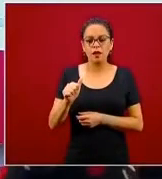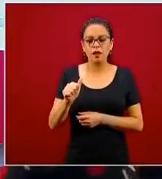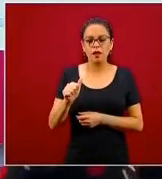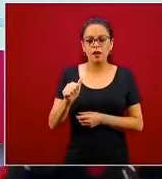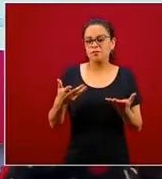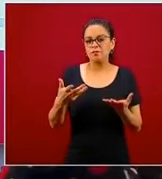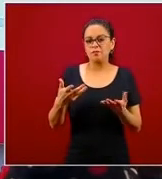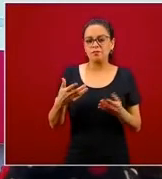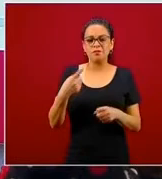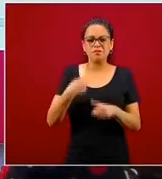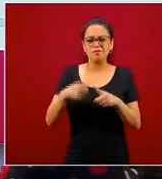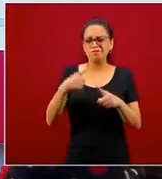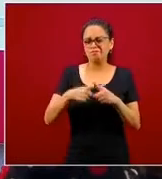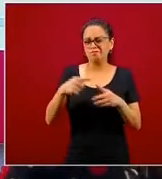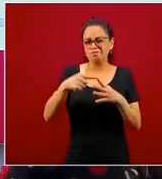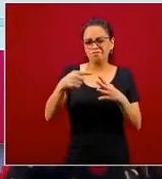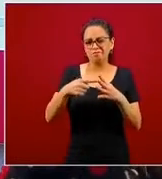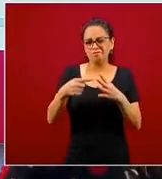gases,